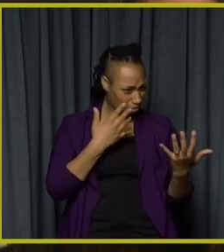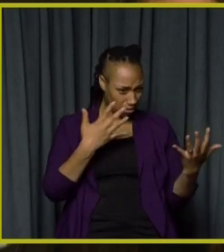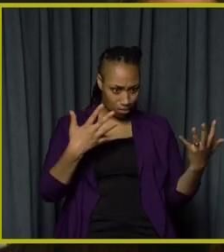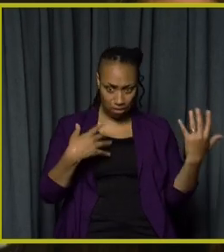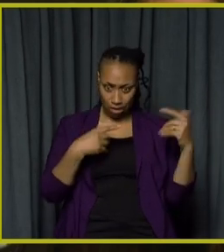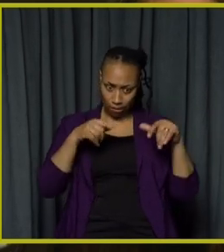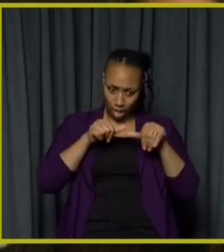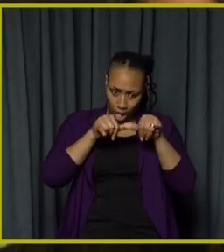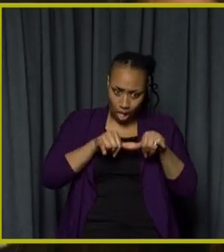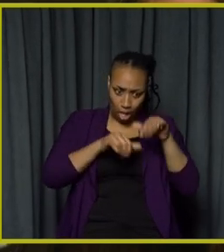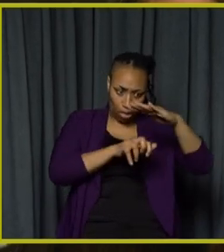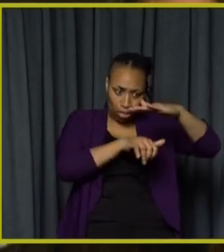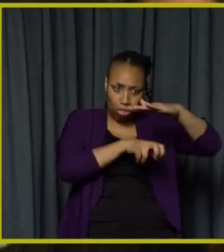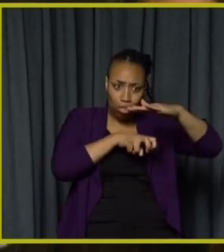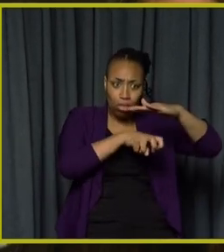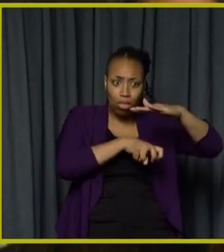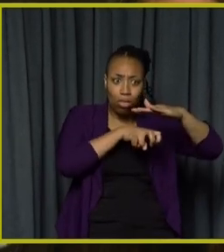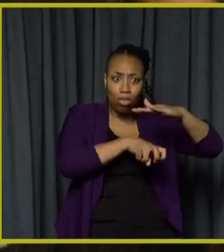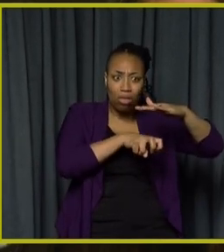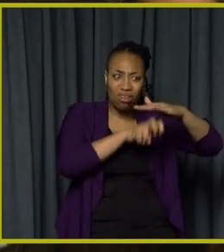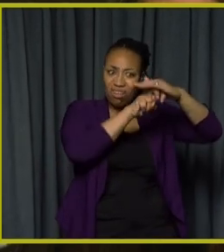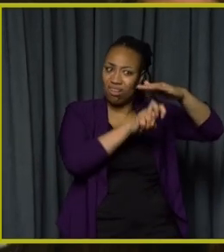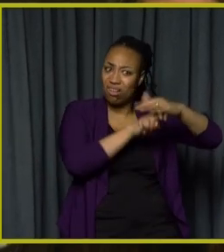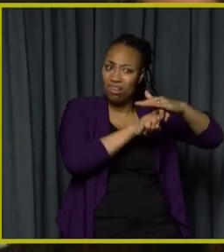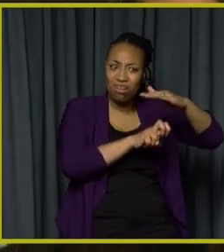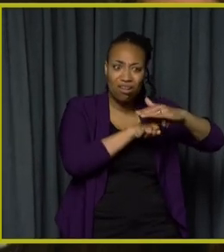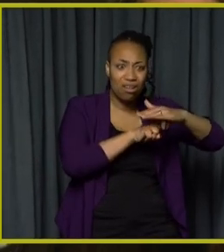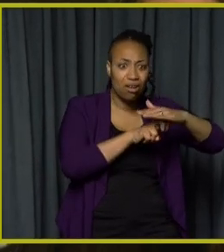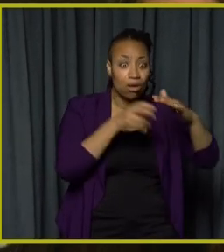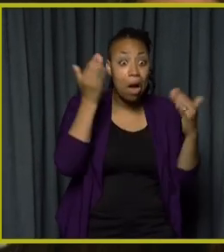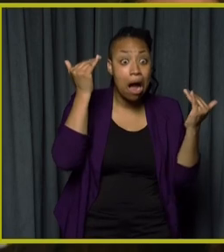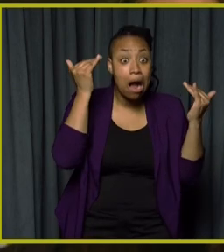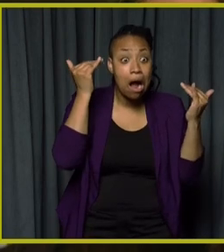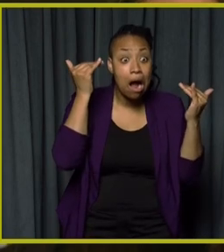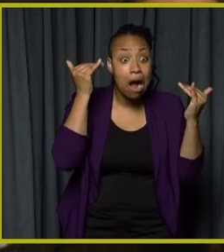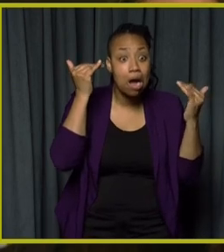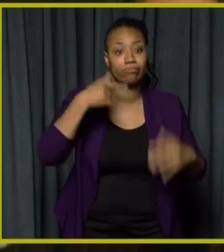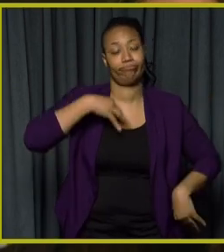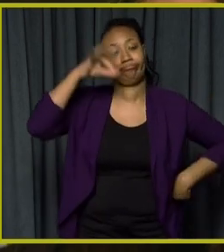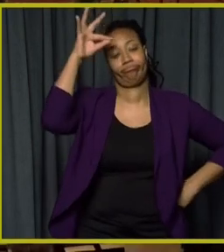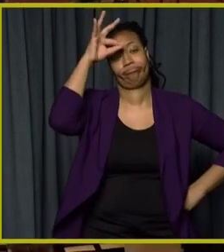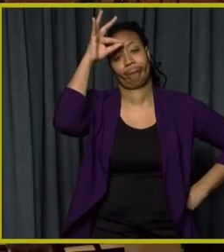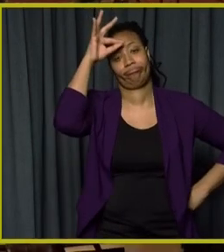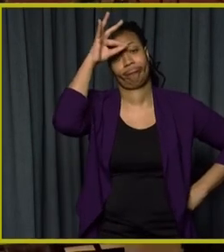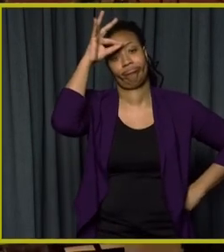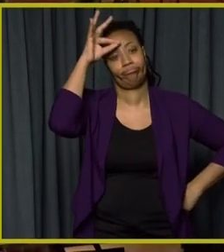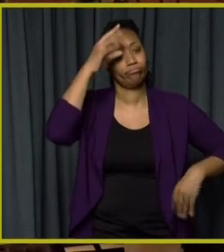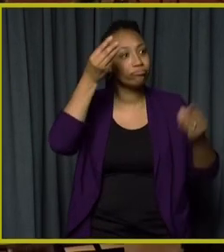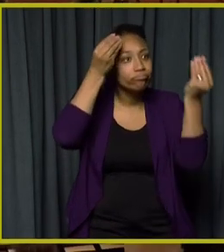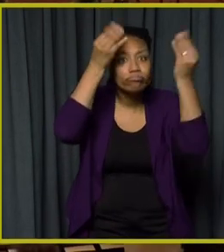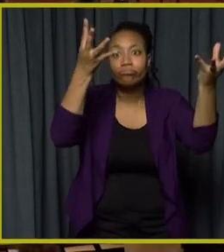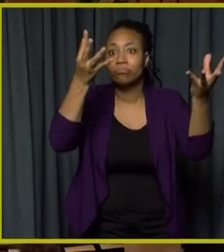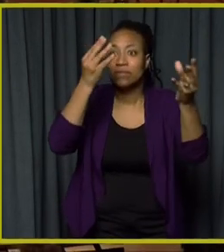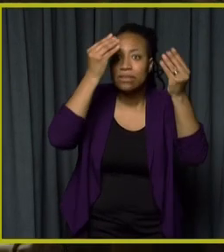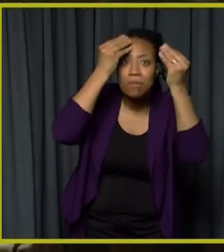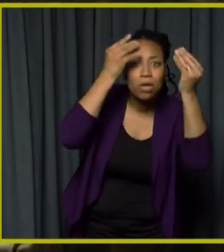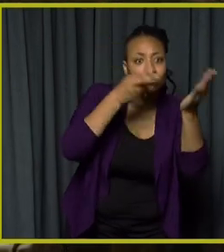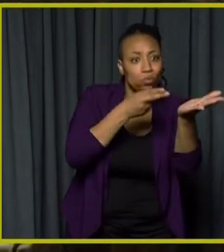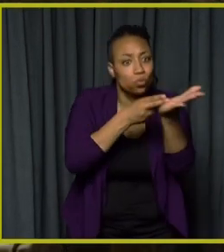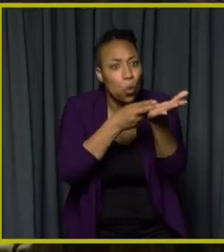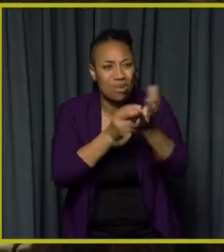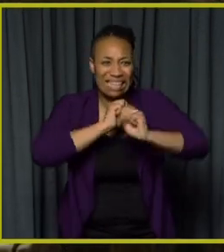primarily because we lack the knowledge of truth. We are the solution